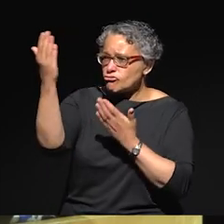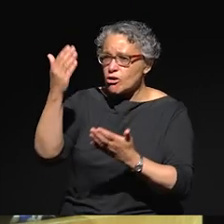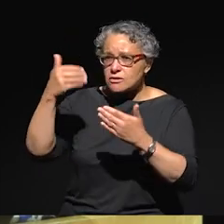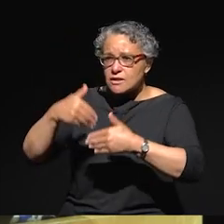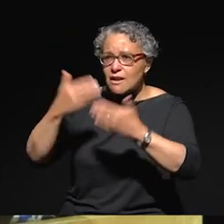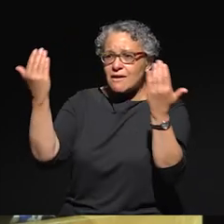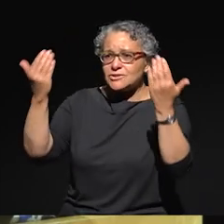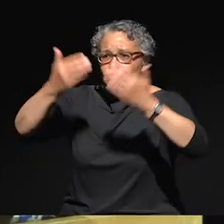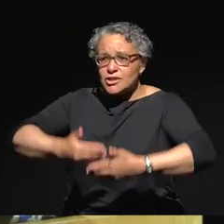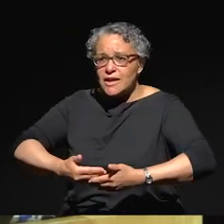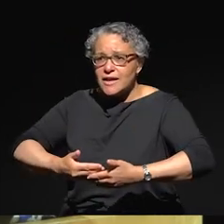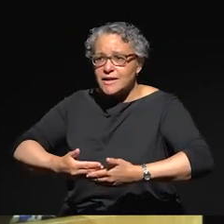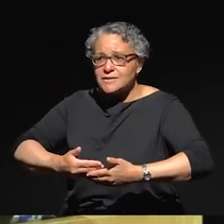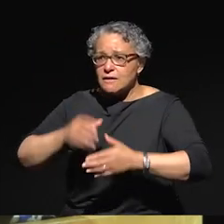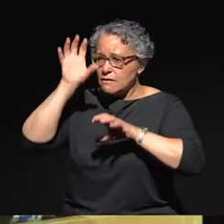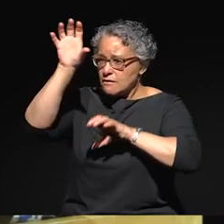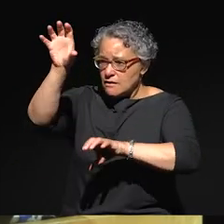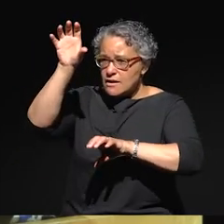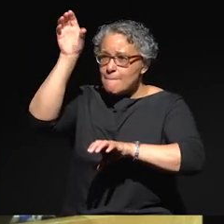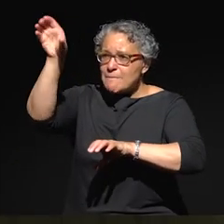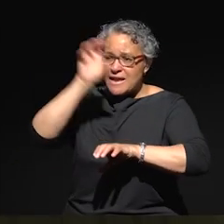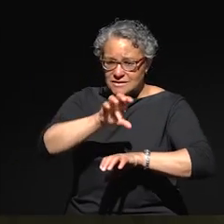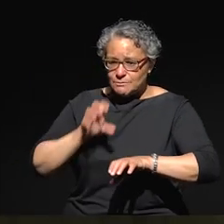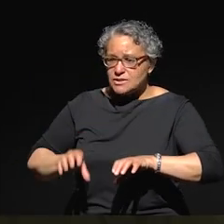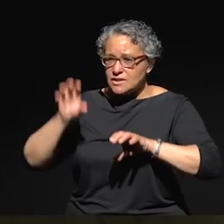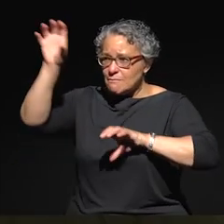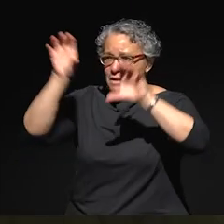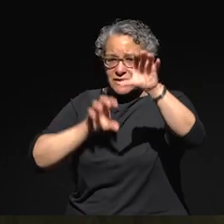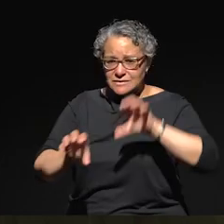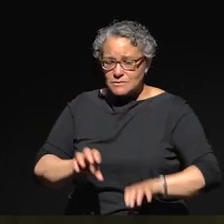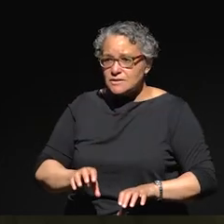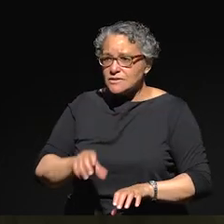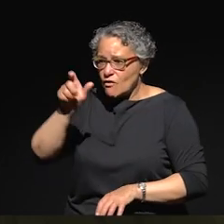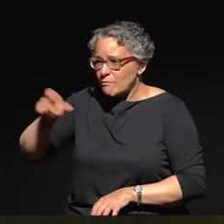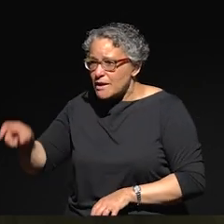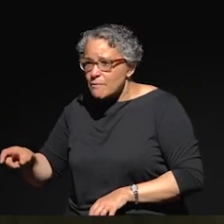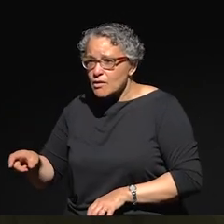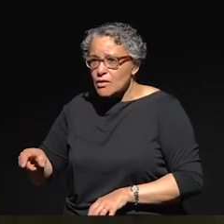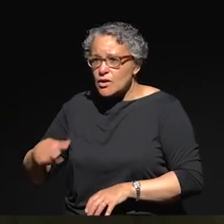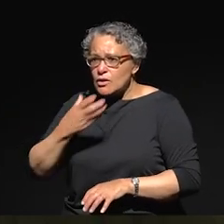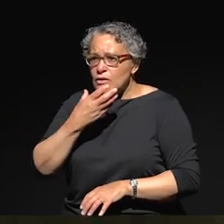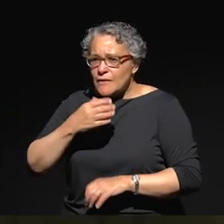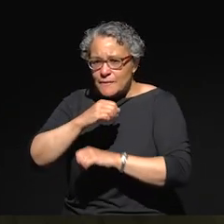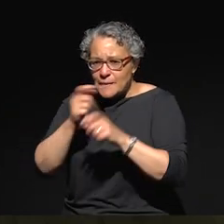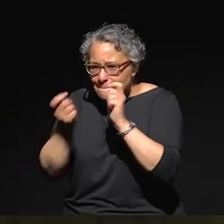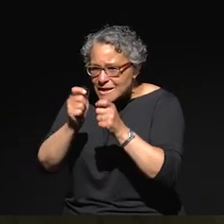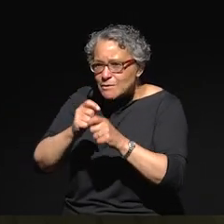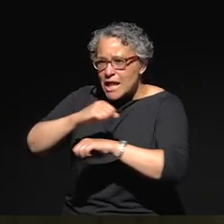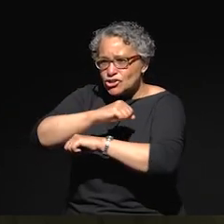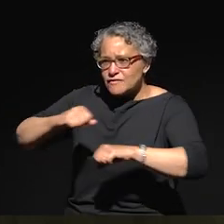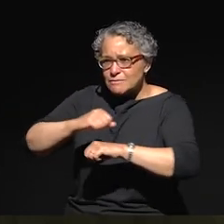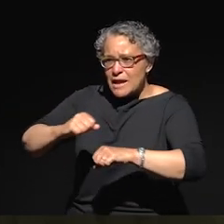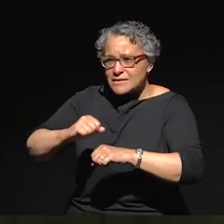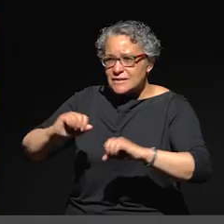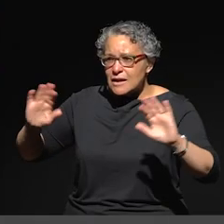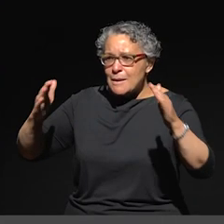shade, the placement of figures in space, as I said, the manipulation of space where the mountain seems distant and at the same